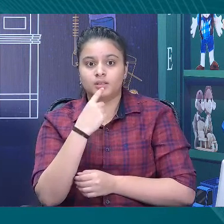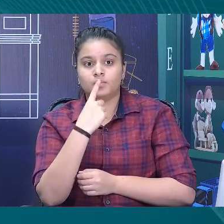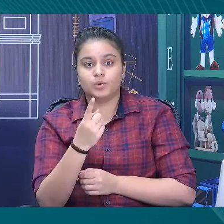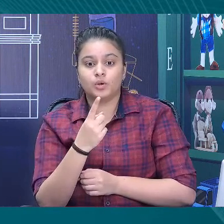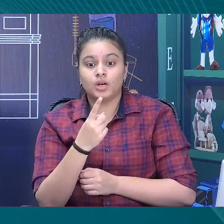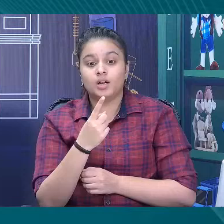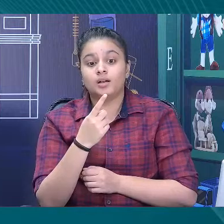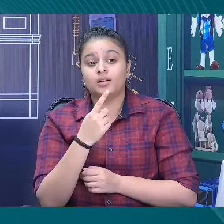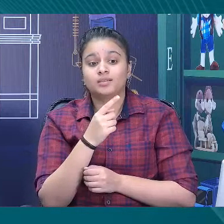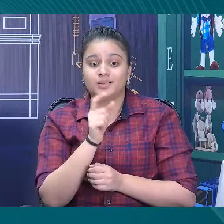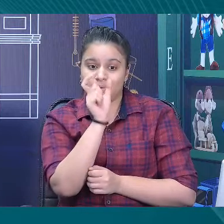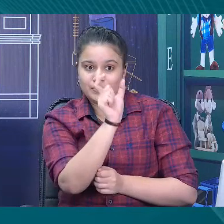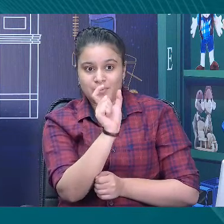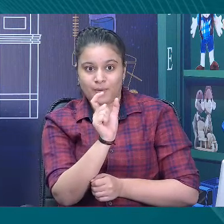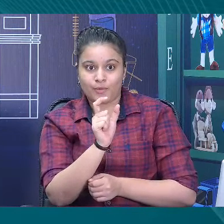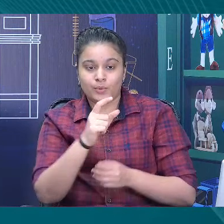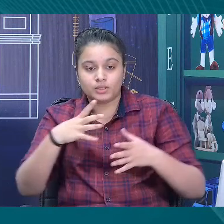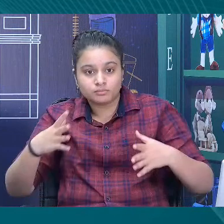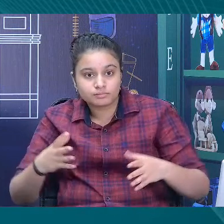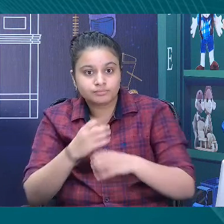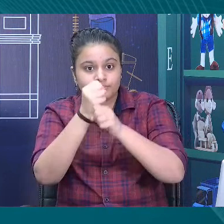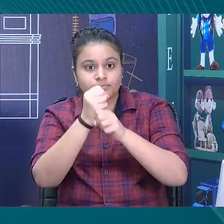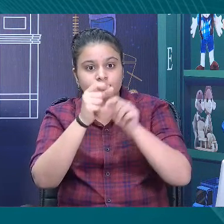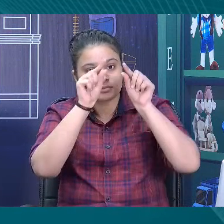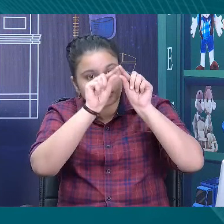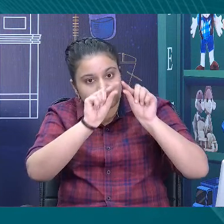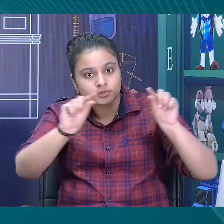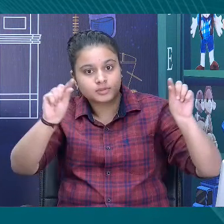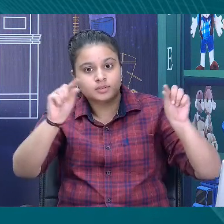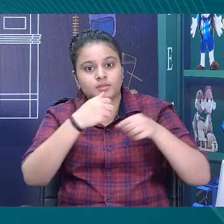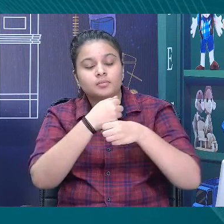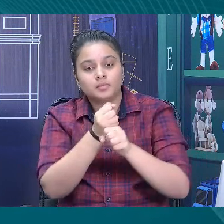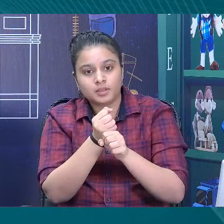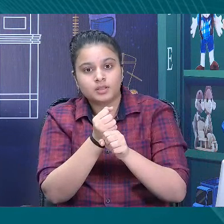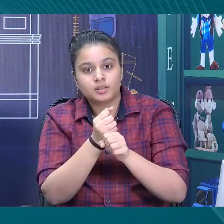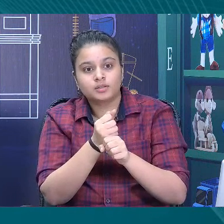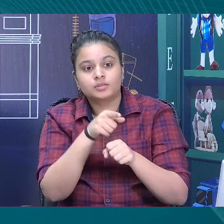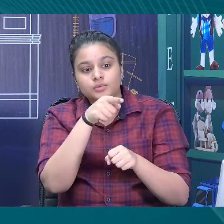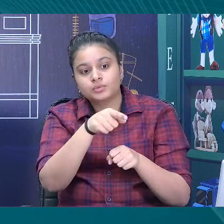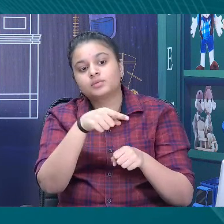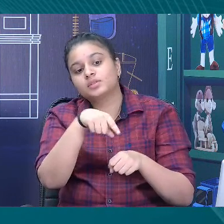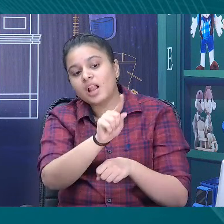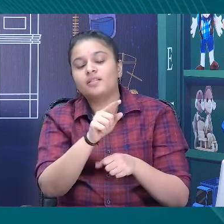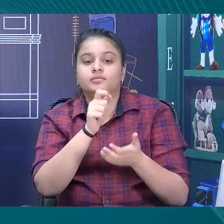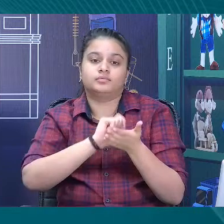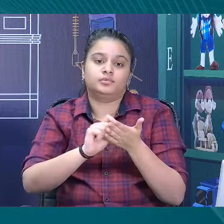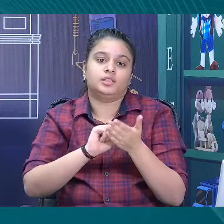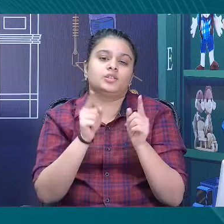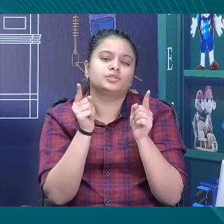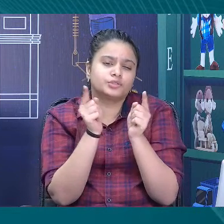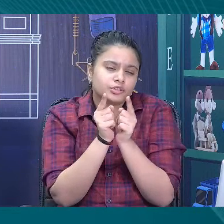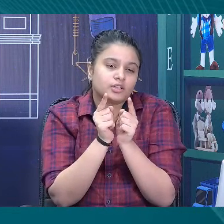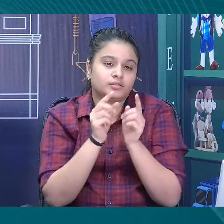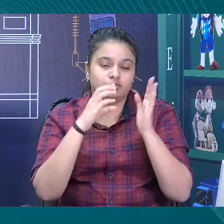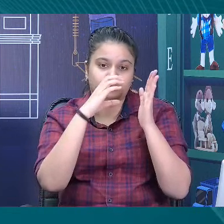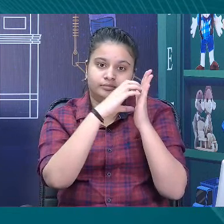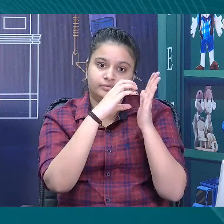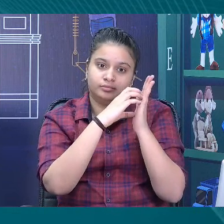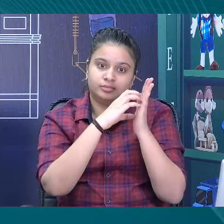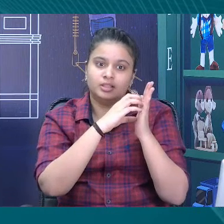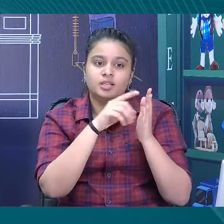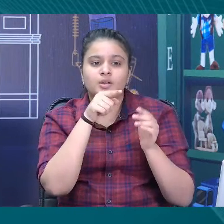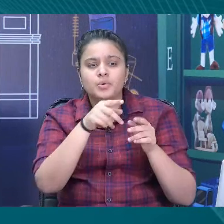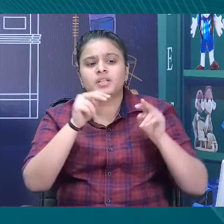words, make a short sentence. And she was able to write a little paragraph, okay? Yes. So they just need a little extra